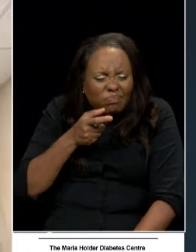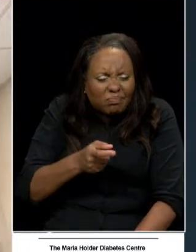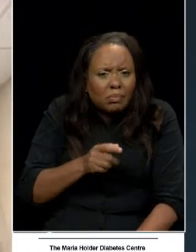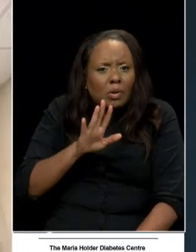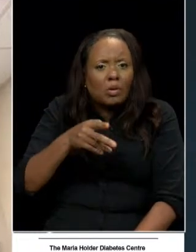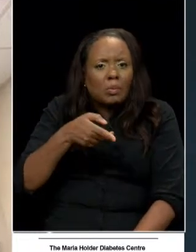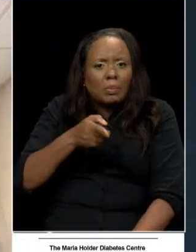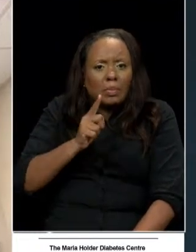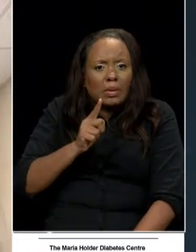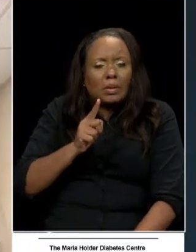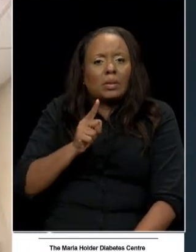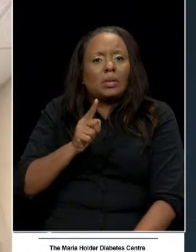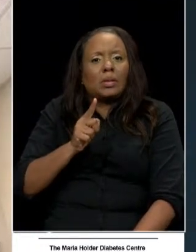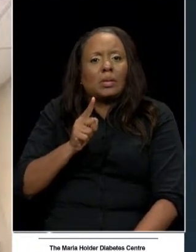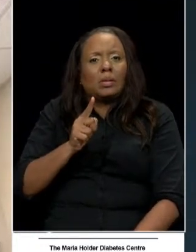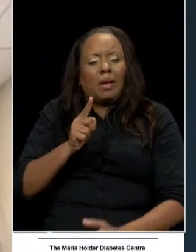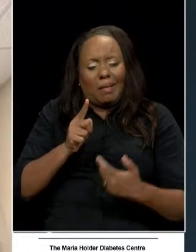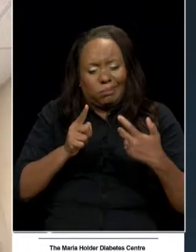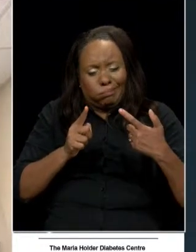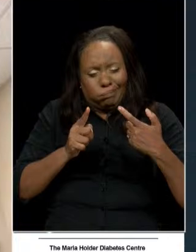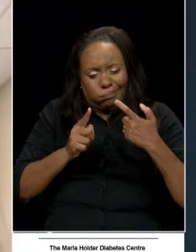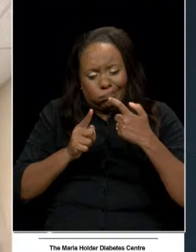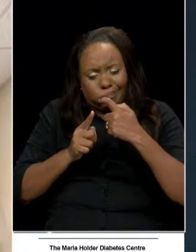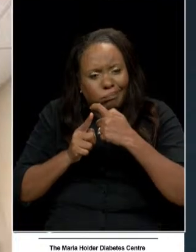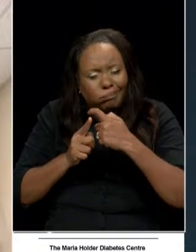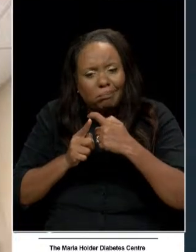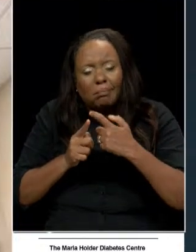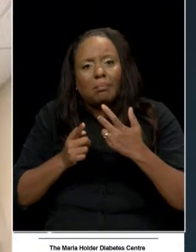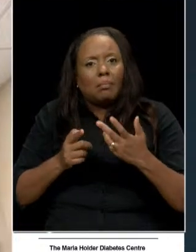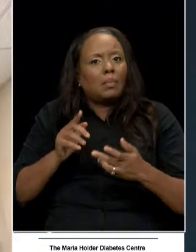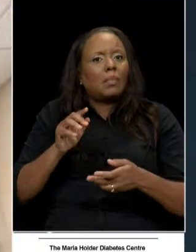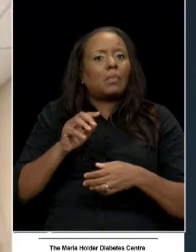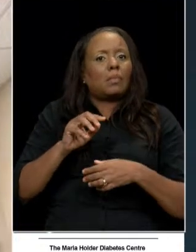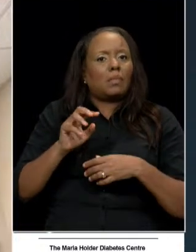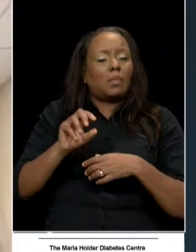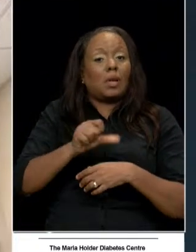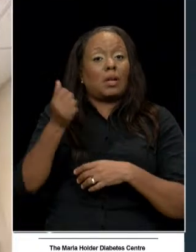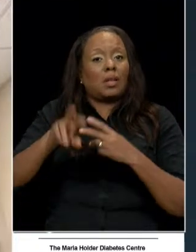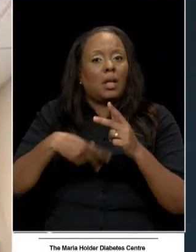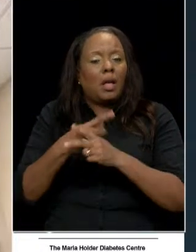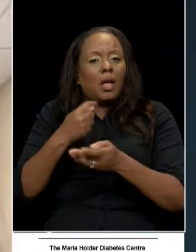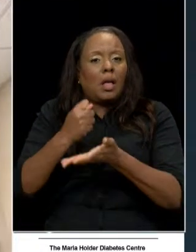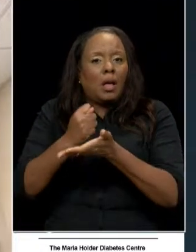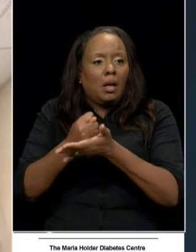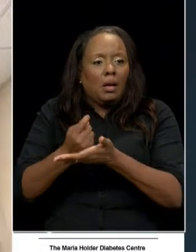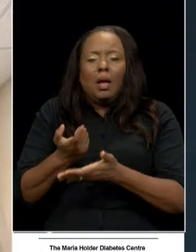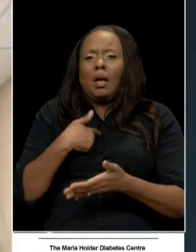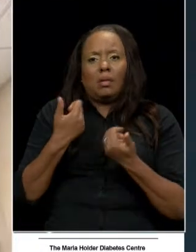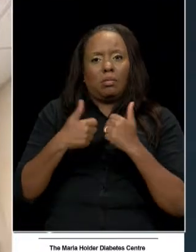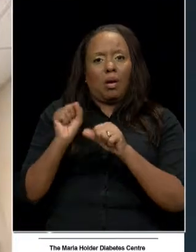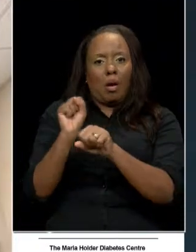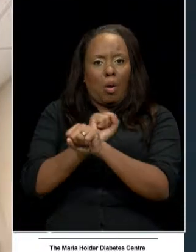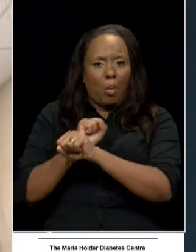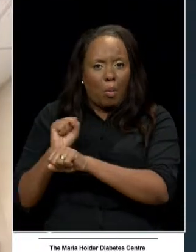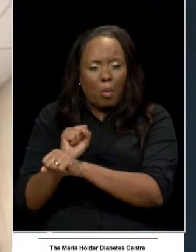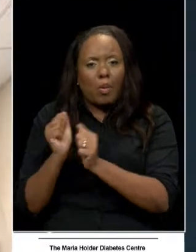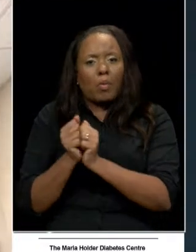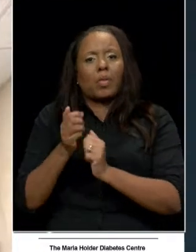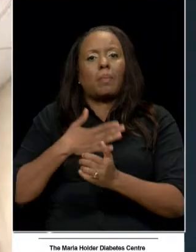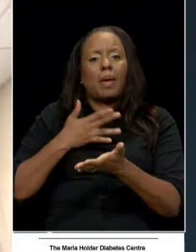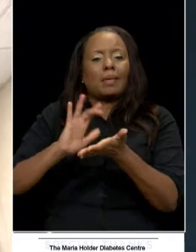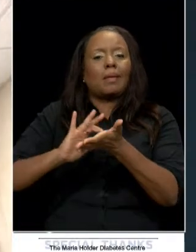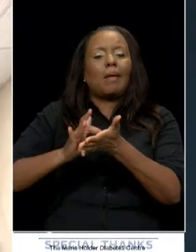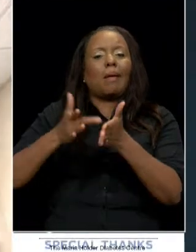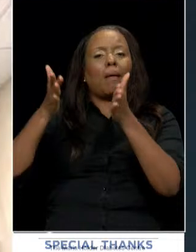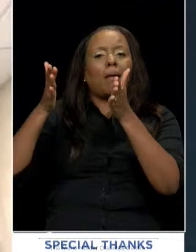is really a very effective form of therapy, which, as I said, I'm trying to work with my pharmacy colleagues to offer men